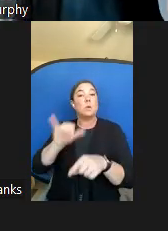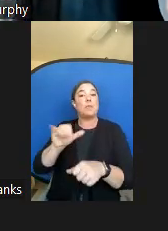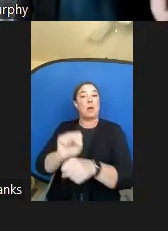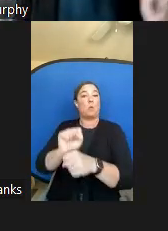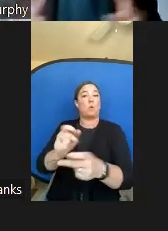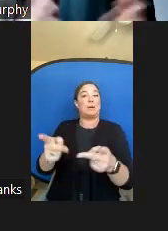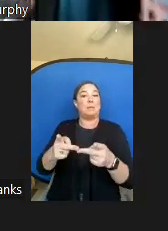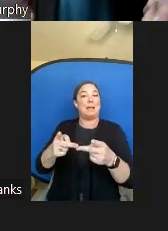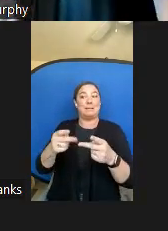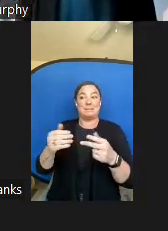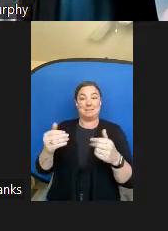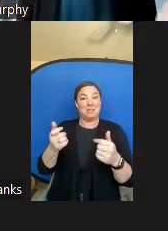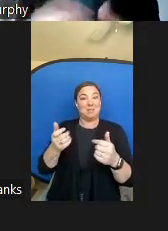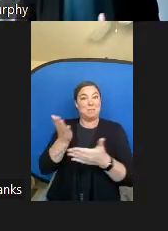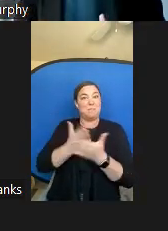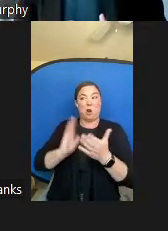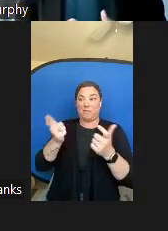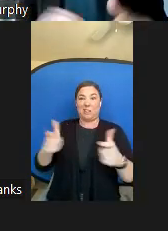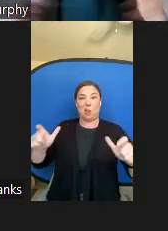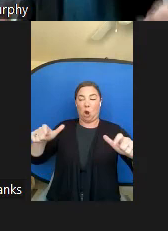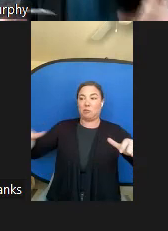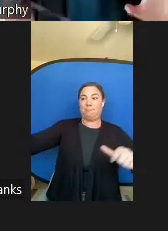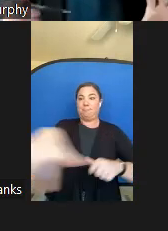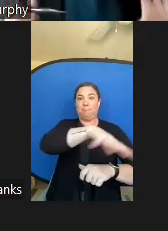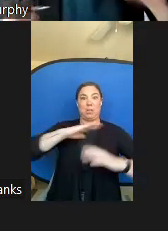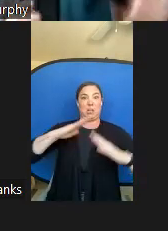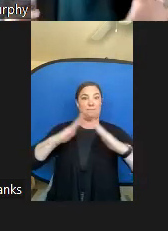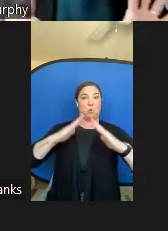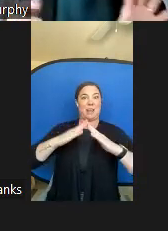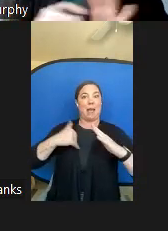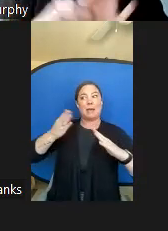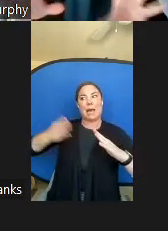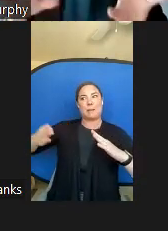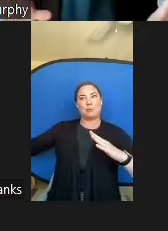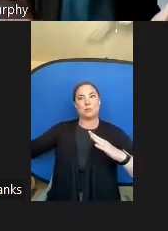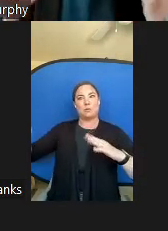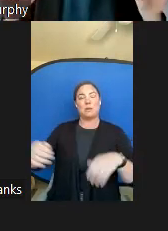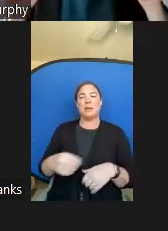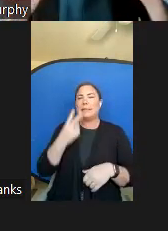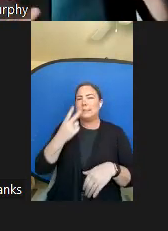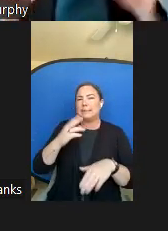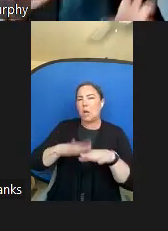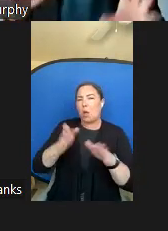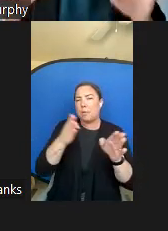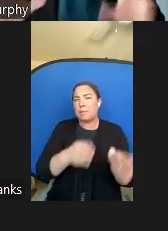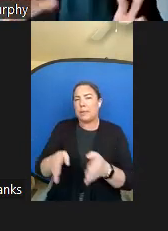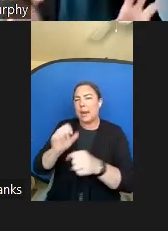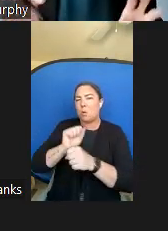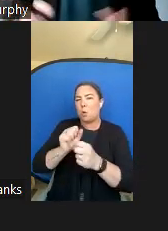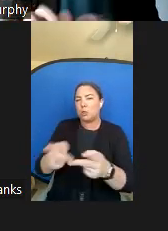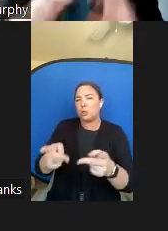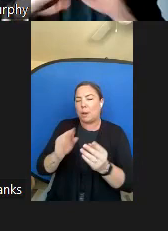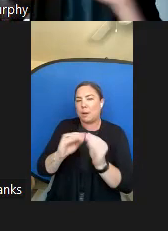had neighbors, and some very close neighbors. As you can see on the plan, workshop 1 is part of a complex of at least 3